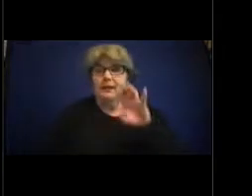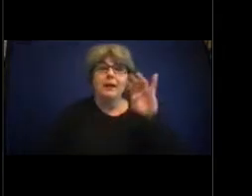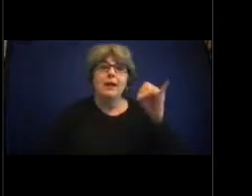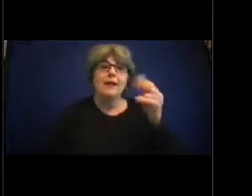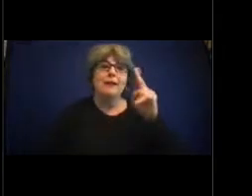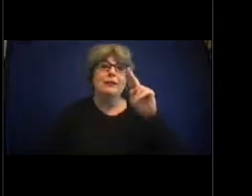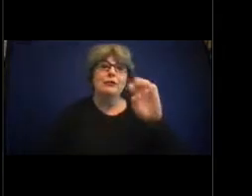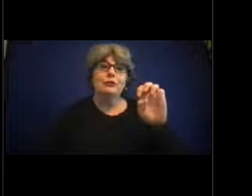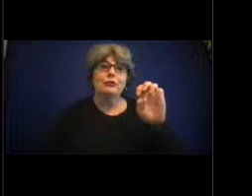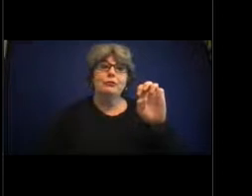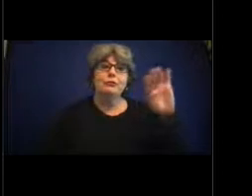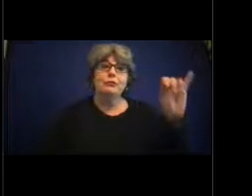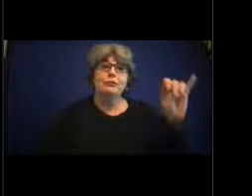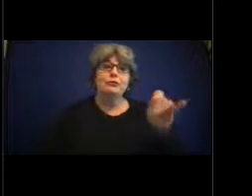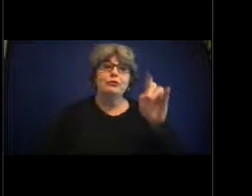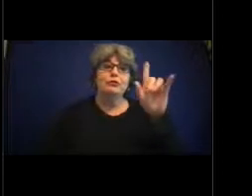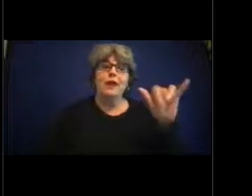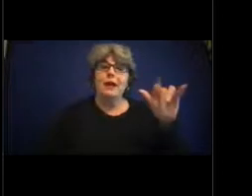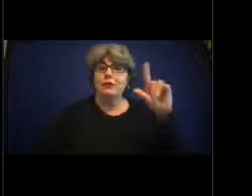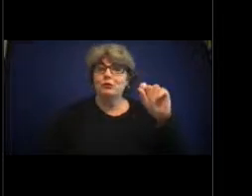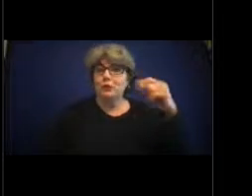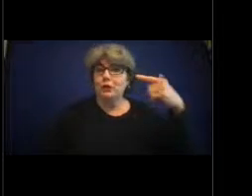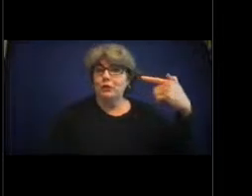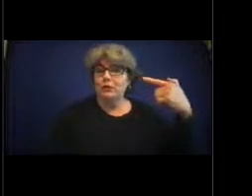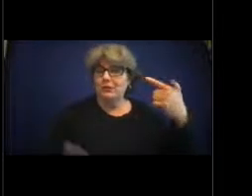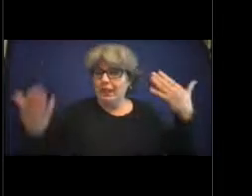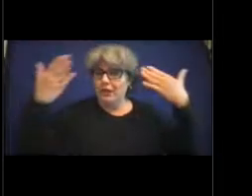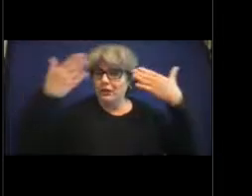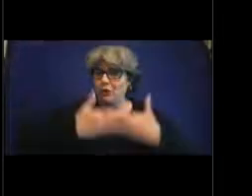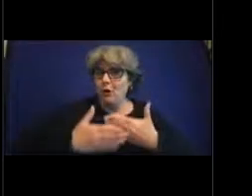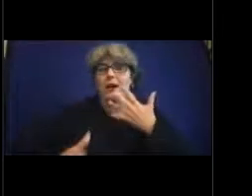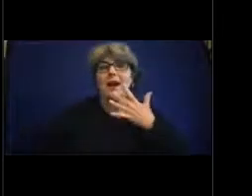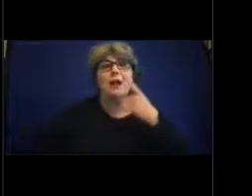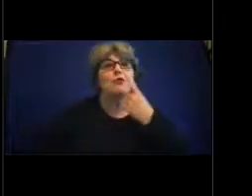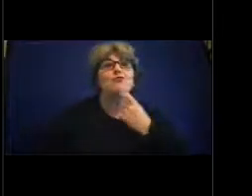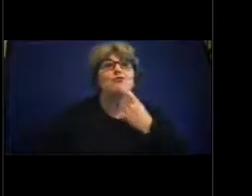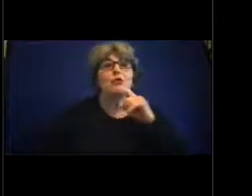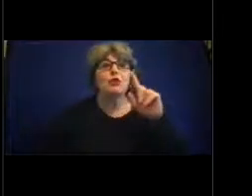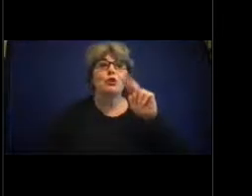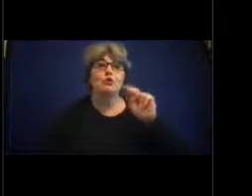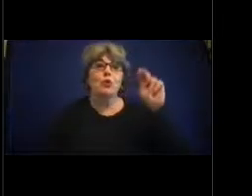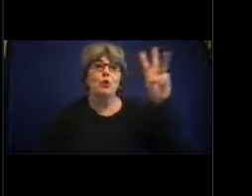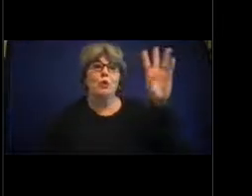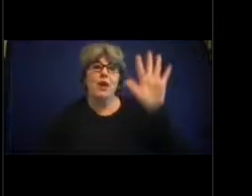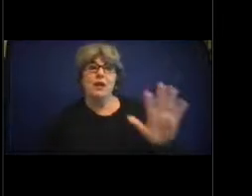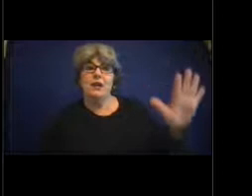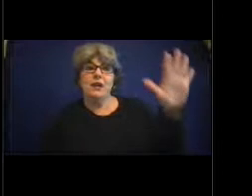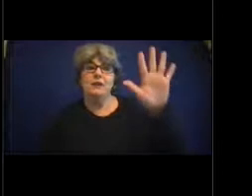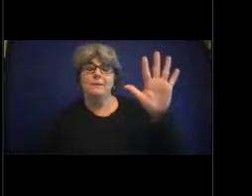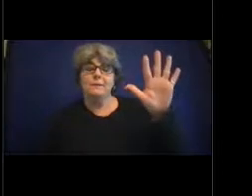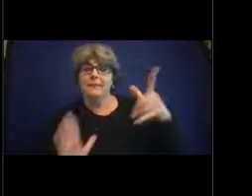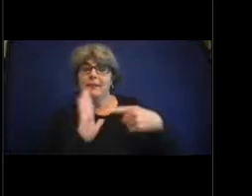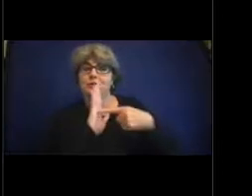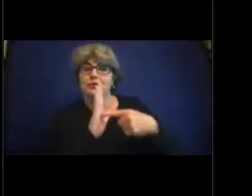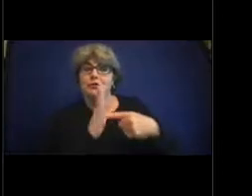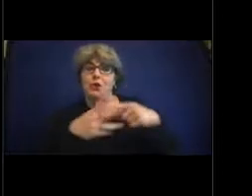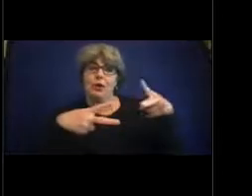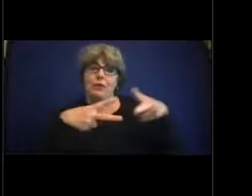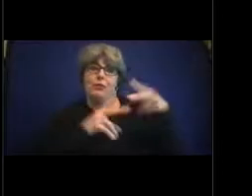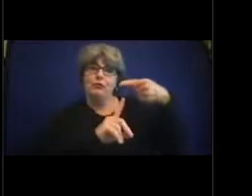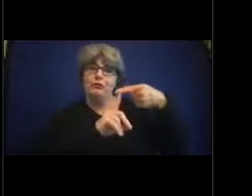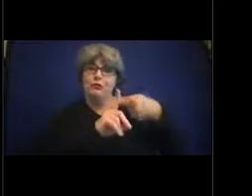of 2021. The deepest red colors in the northwest United States show that these 2 months were